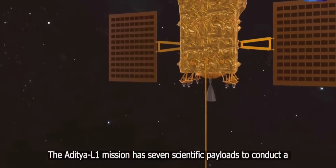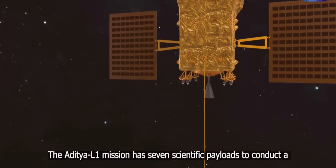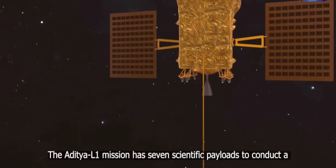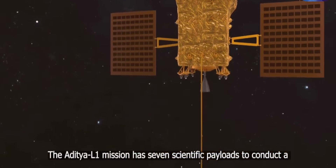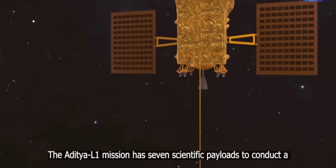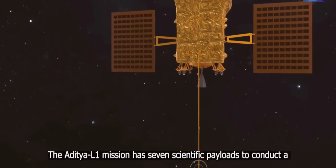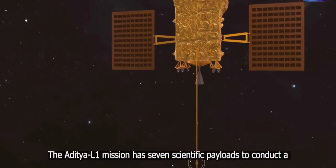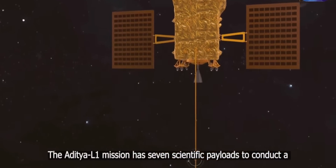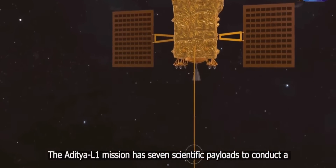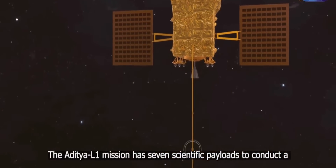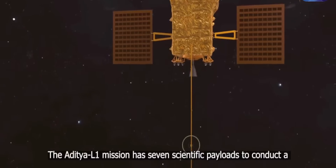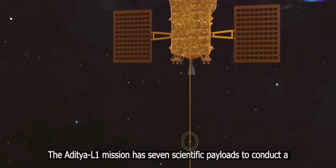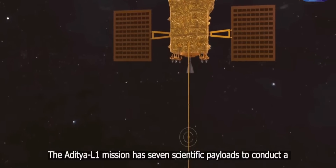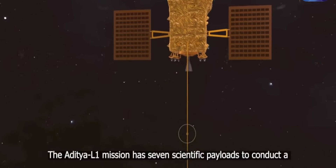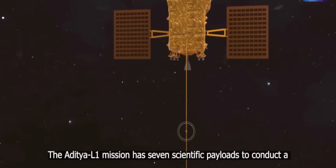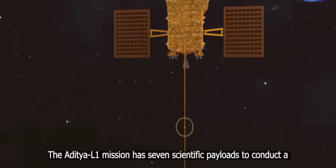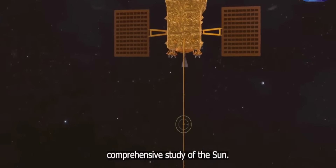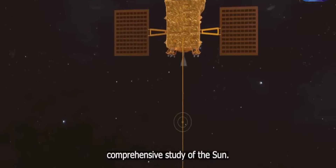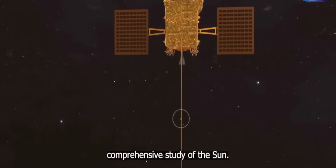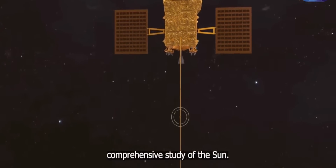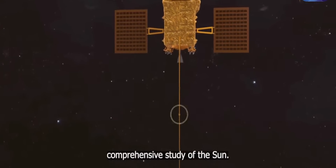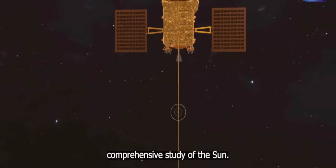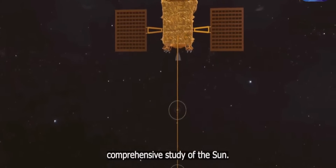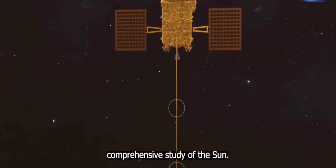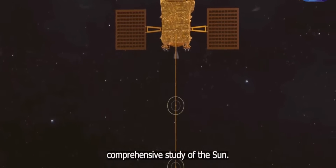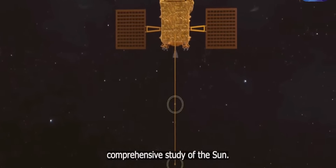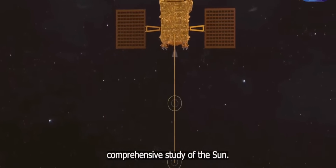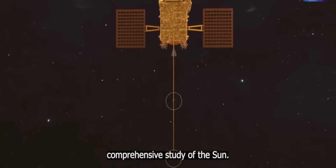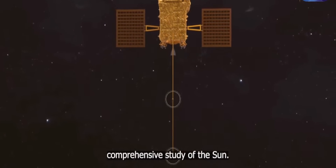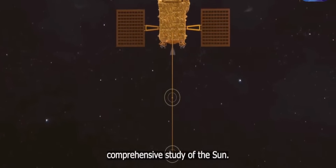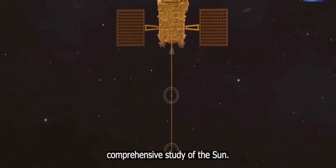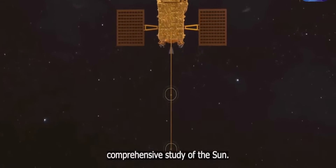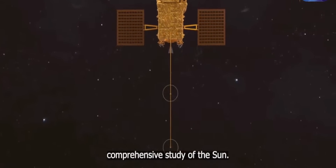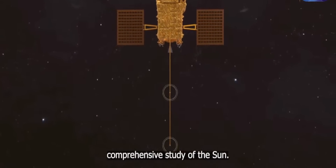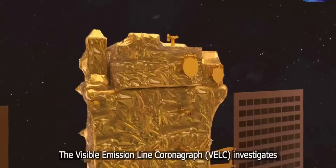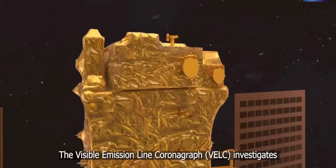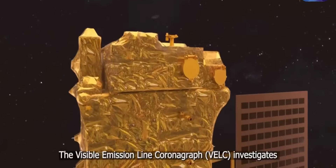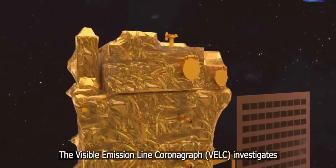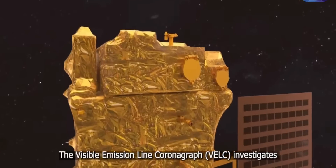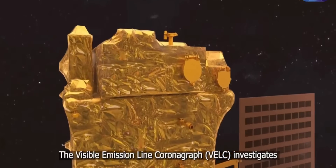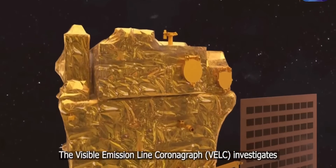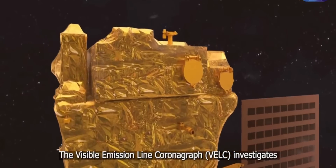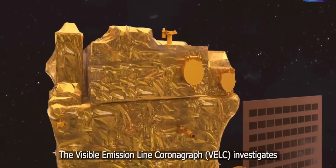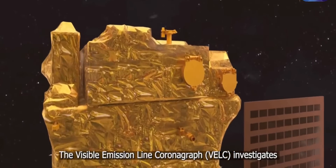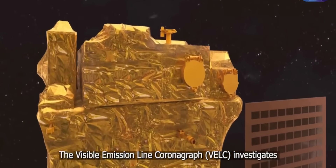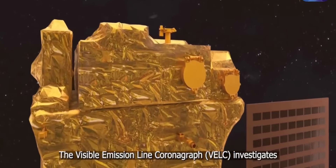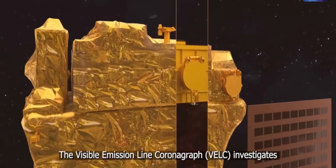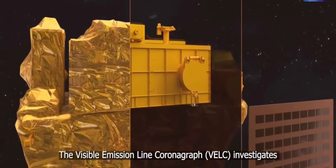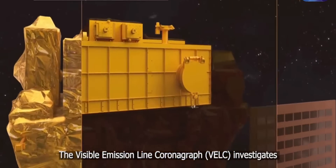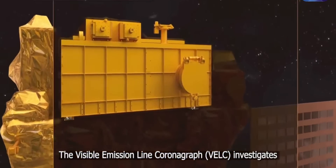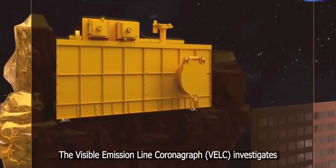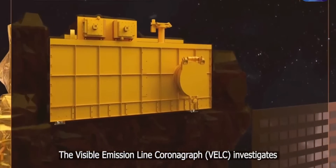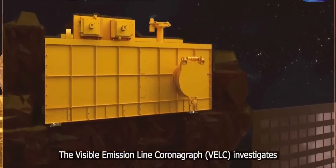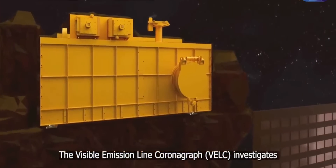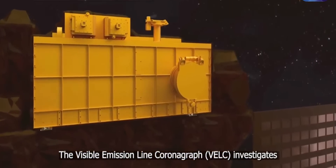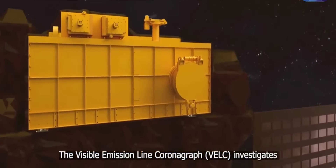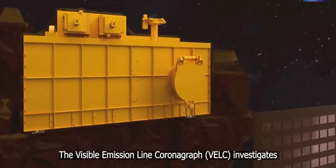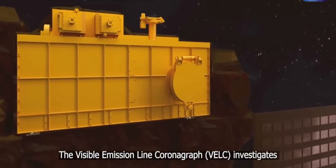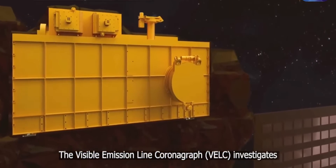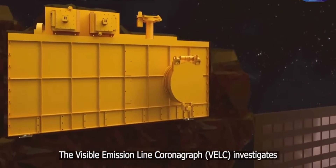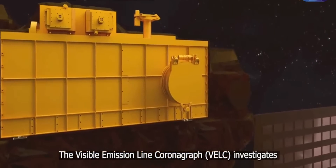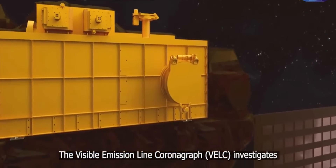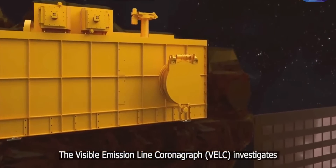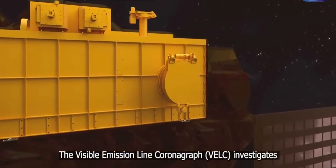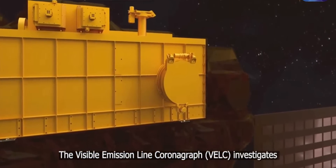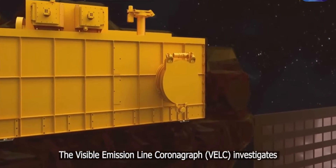has 7 scientific payloads to conduct a comprehensive study of the Sun. The Visible Emission Line